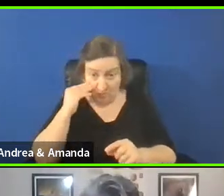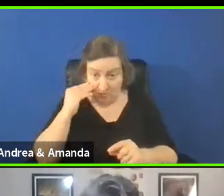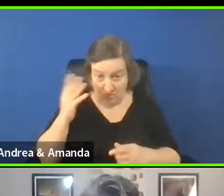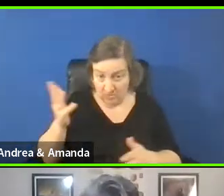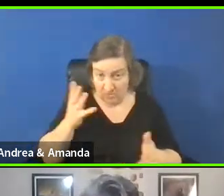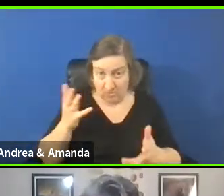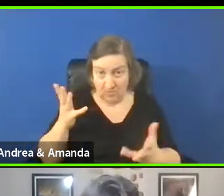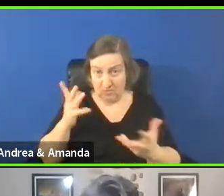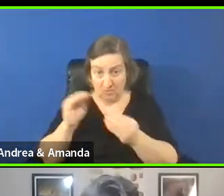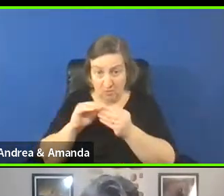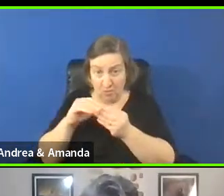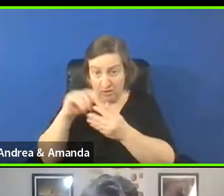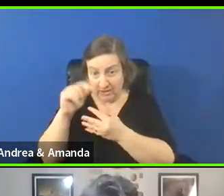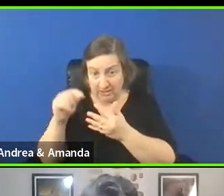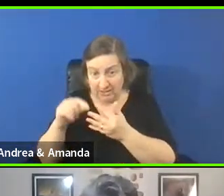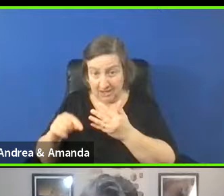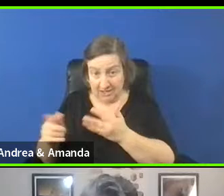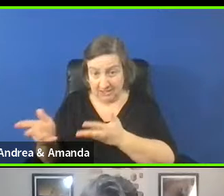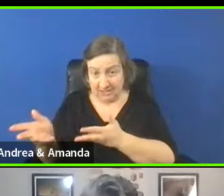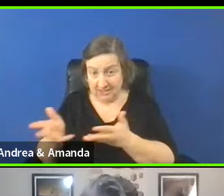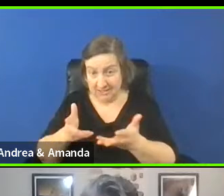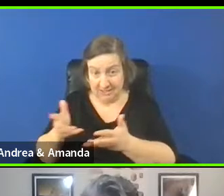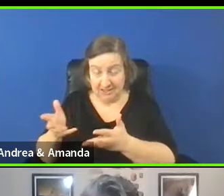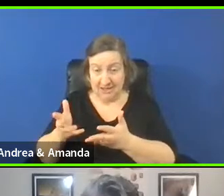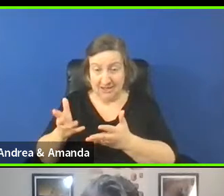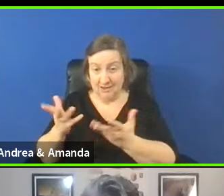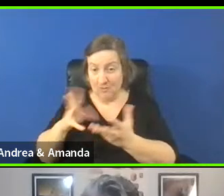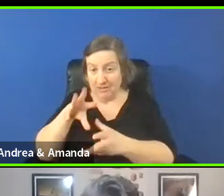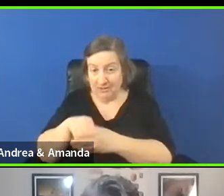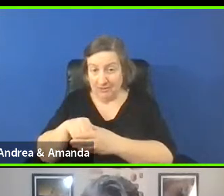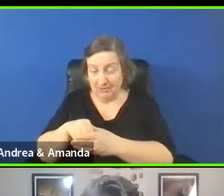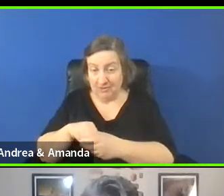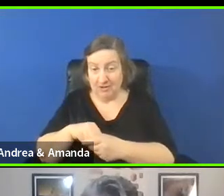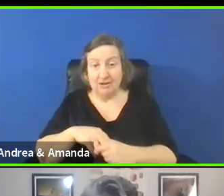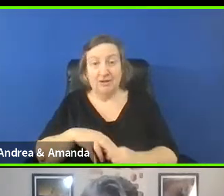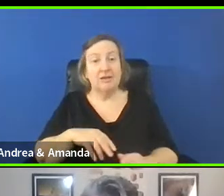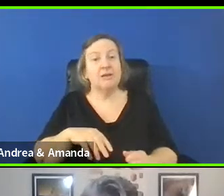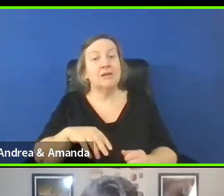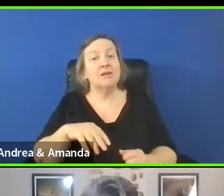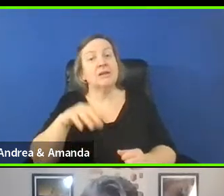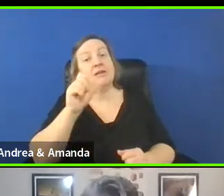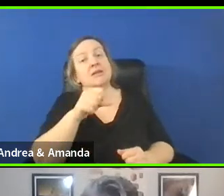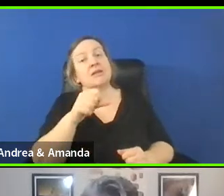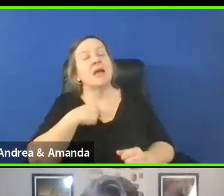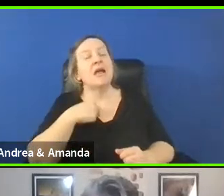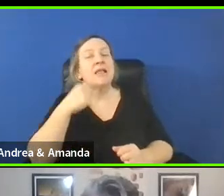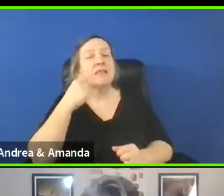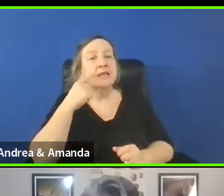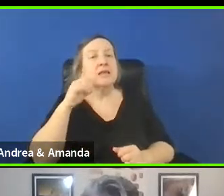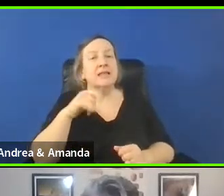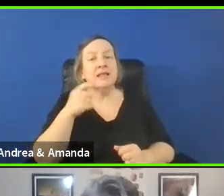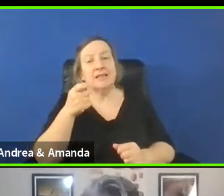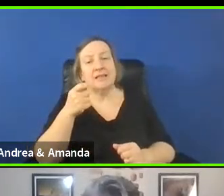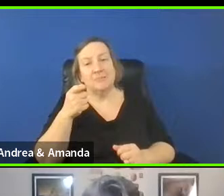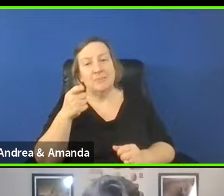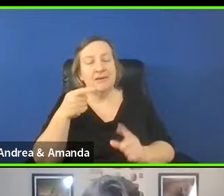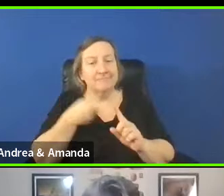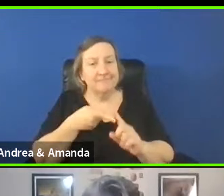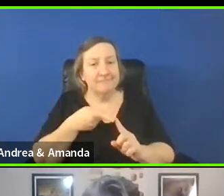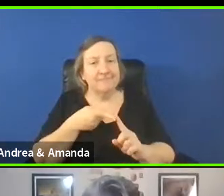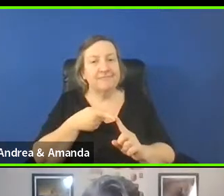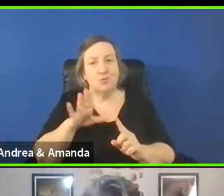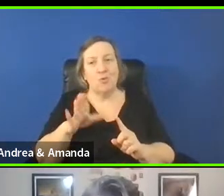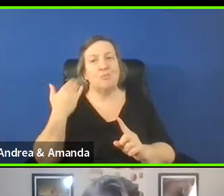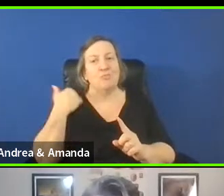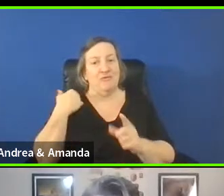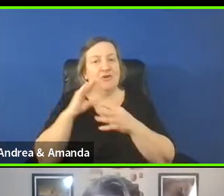the more detailed what's included in those. Yeah, I think this gets a little bit at your